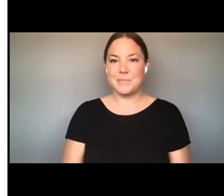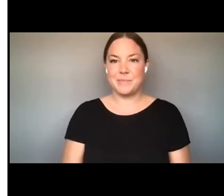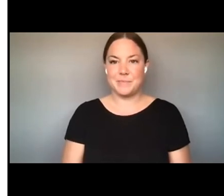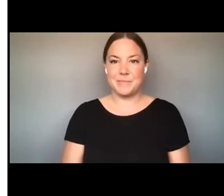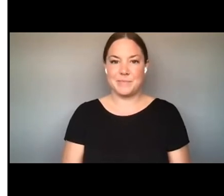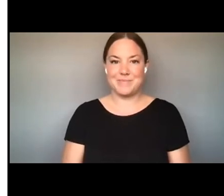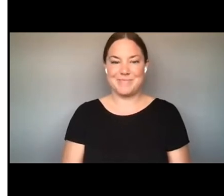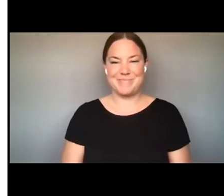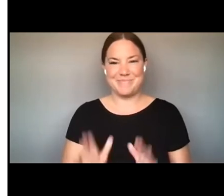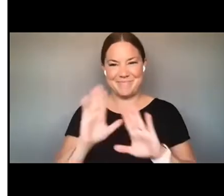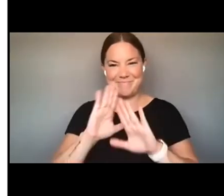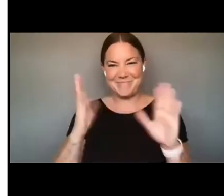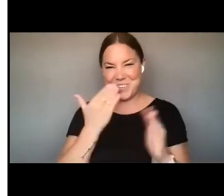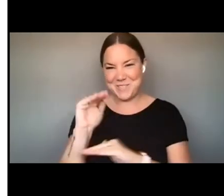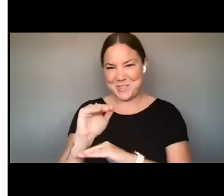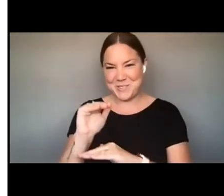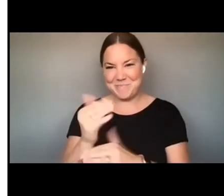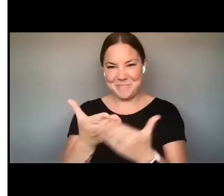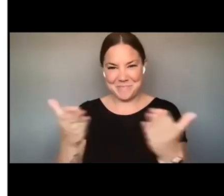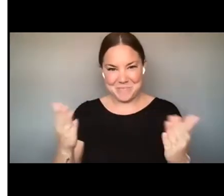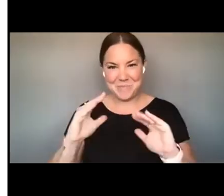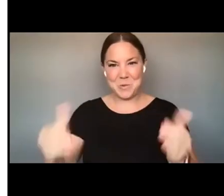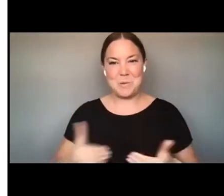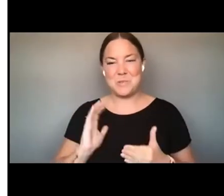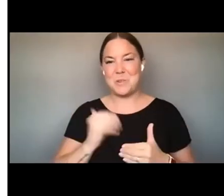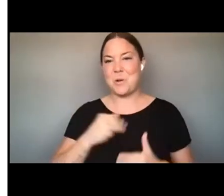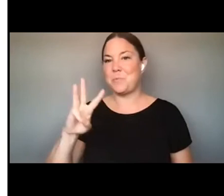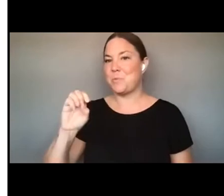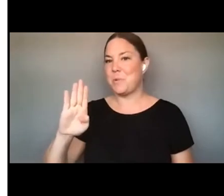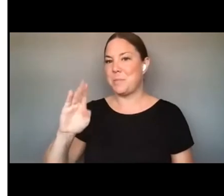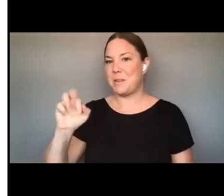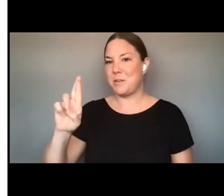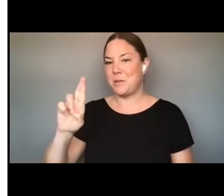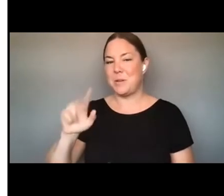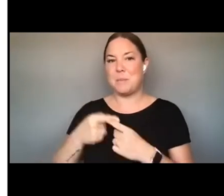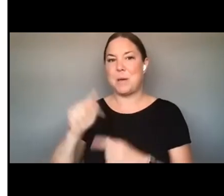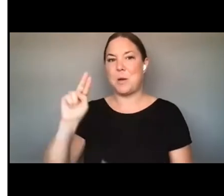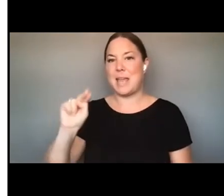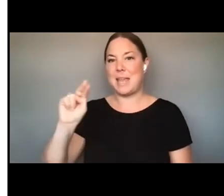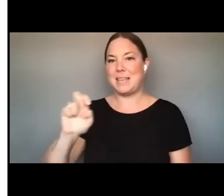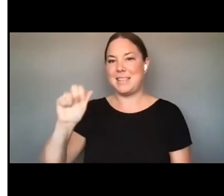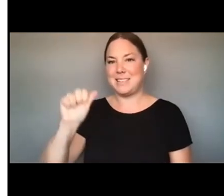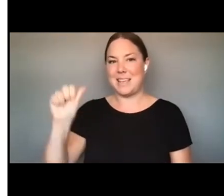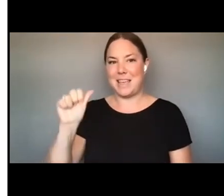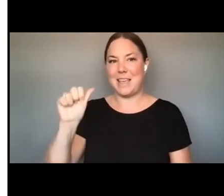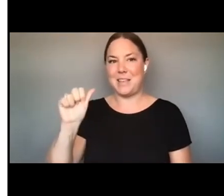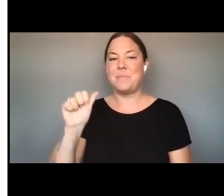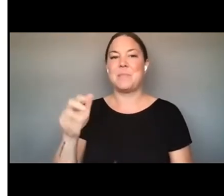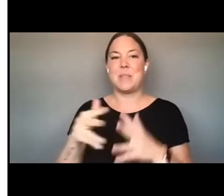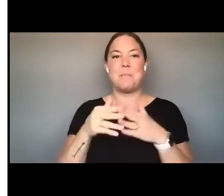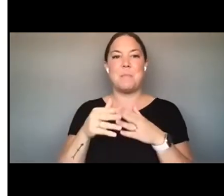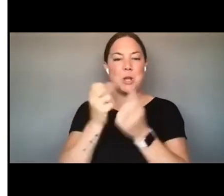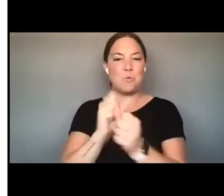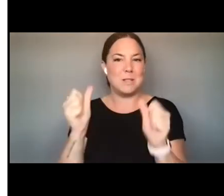Good afternoon, and welcome to this webinar about the NEA's American Rescue Plan Grants to Organizations Program.